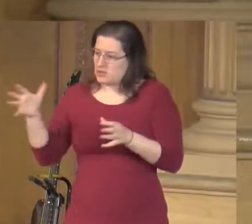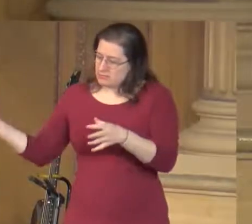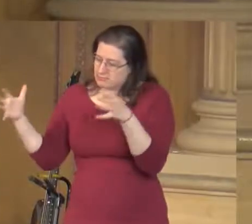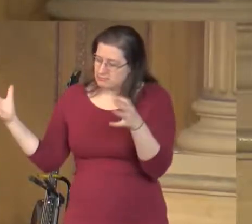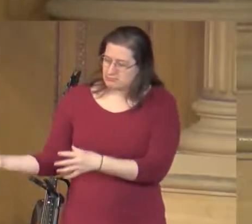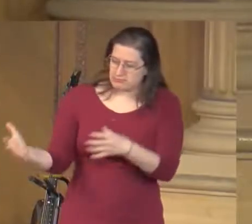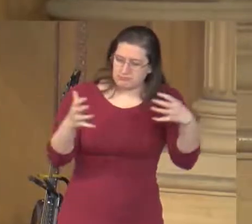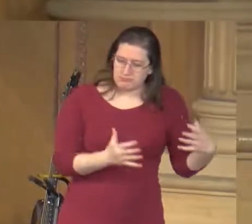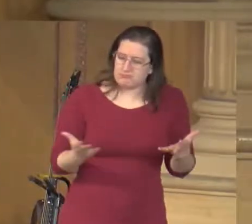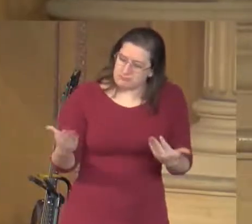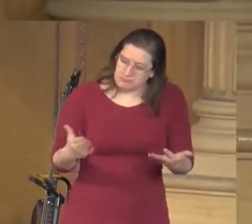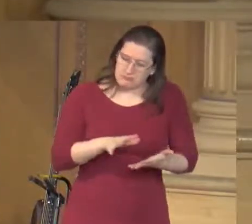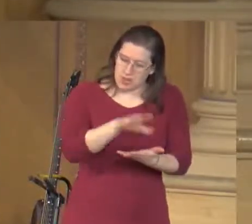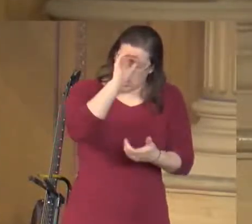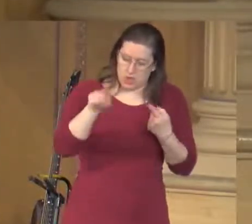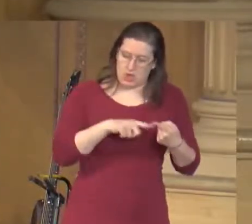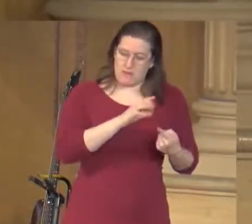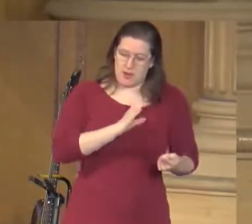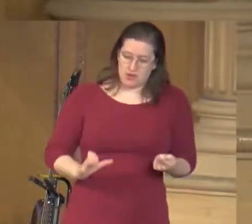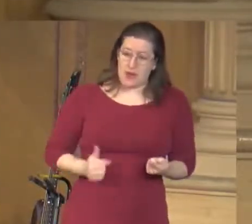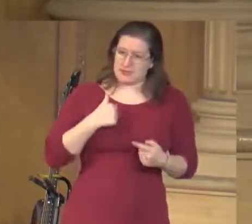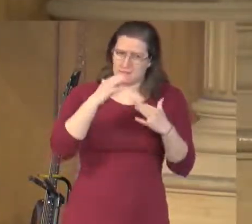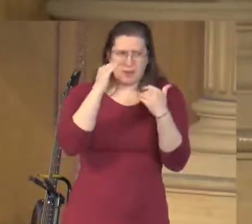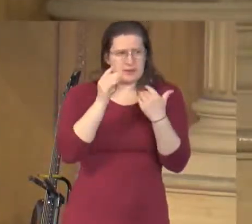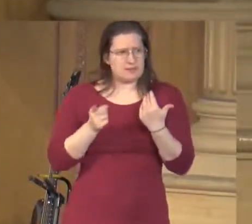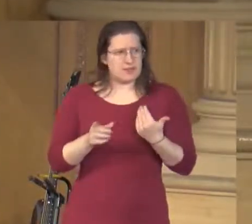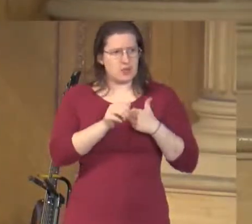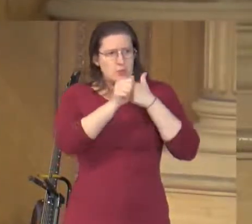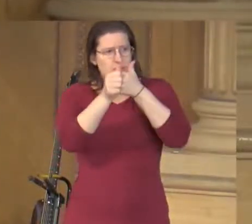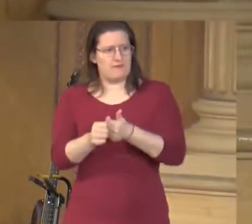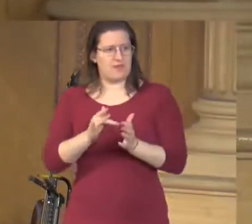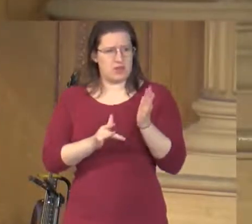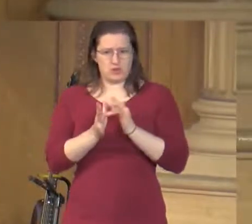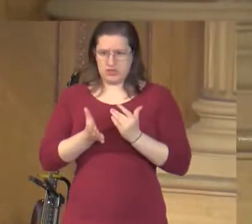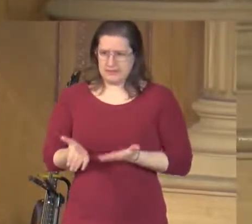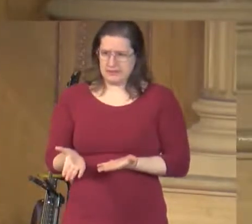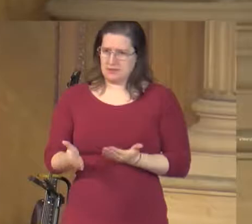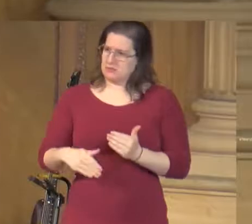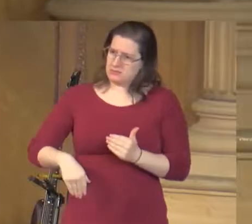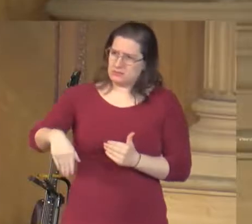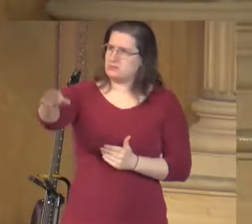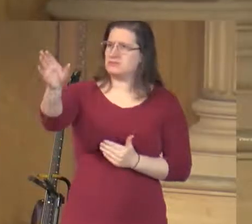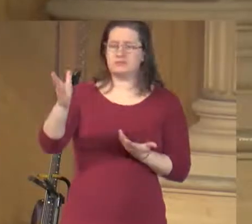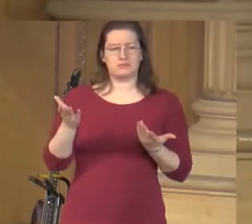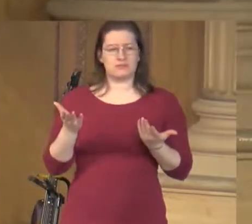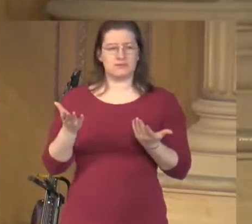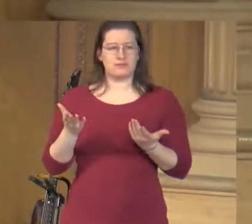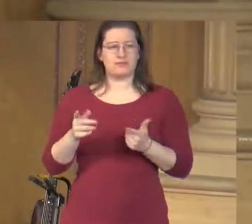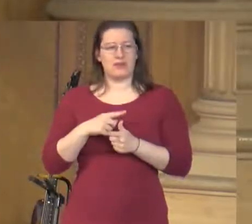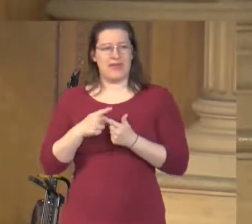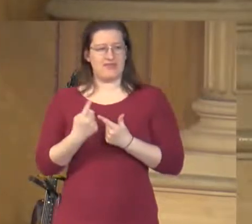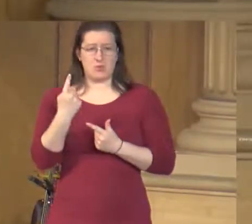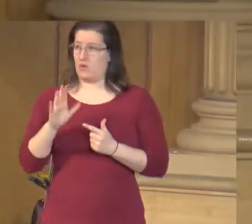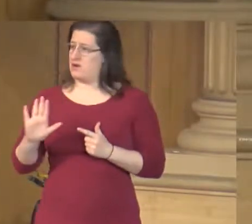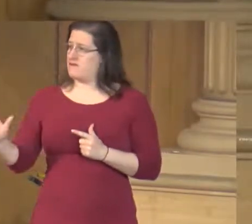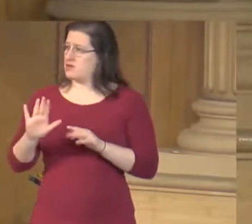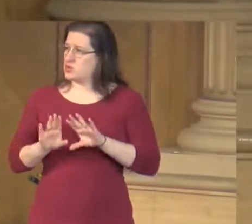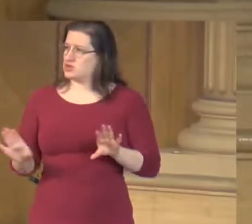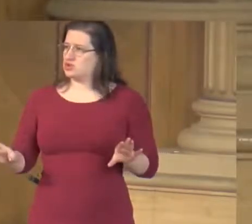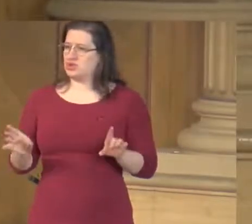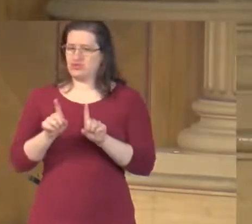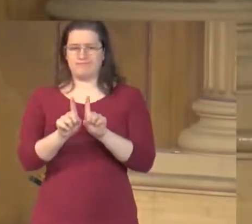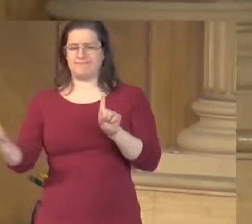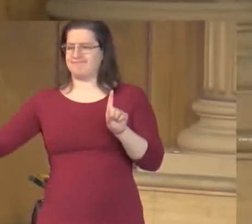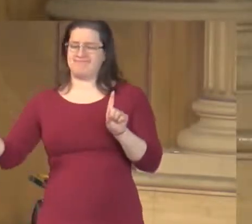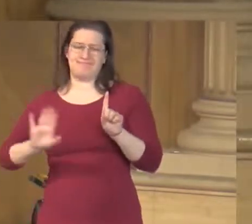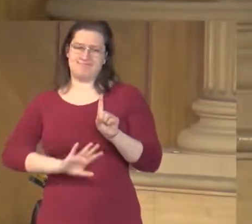And so you wouldn't expect any other results but that they grow up walking with Jesus, but then one wanders and you wonder why you're not seeing a